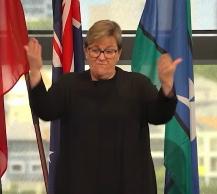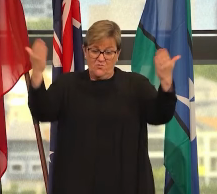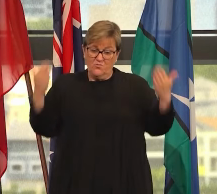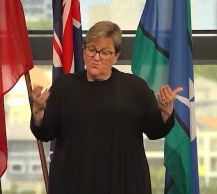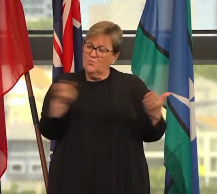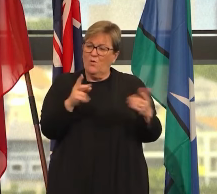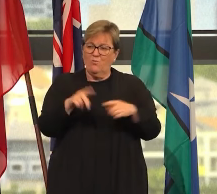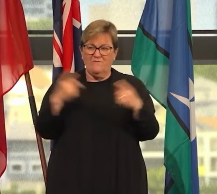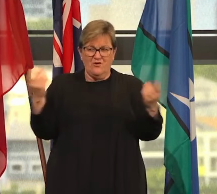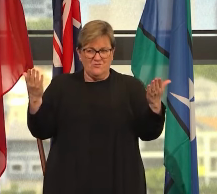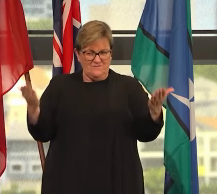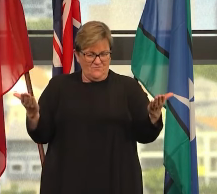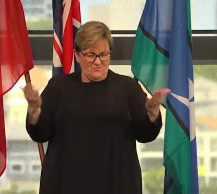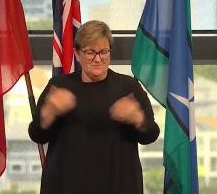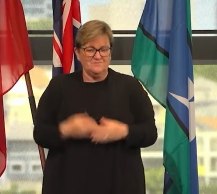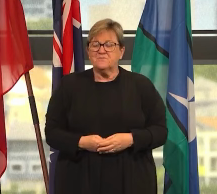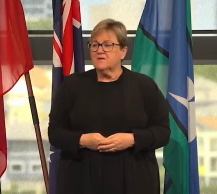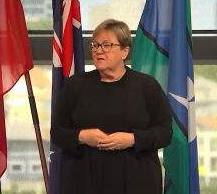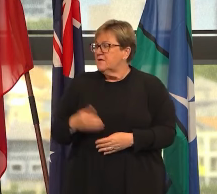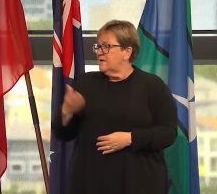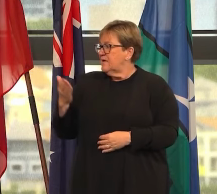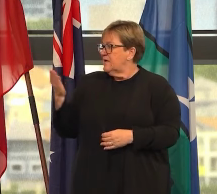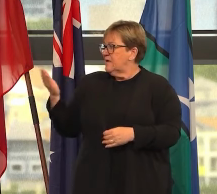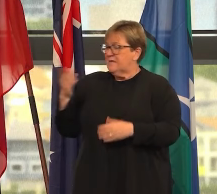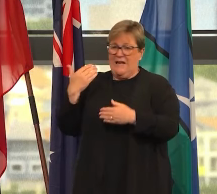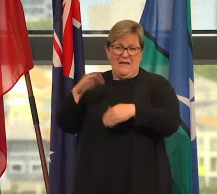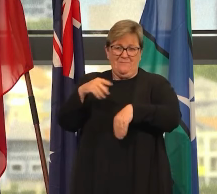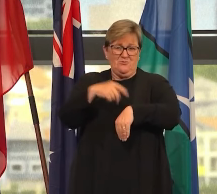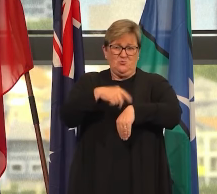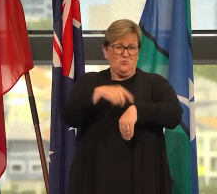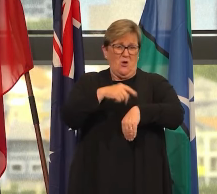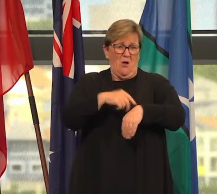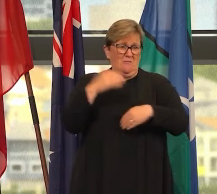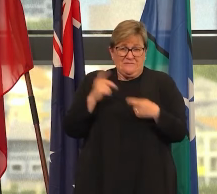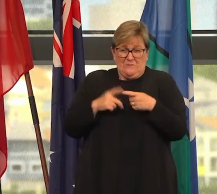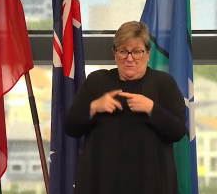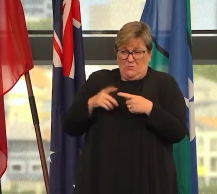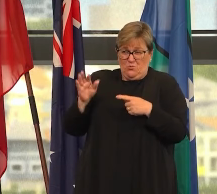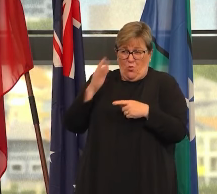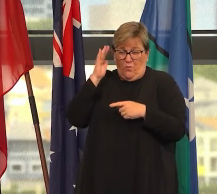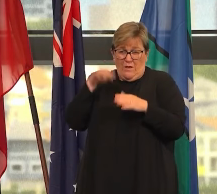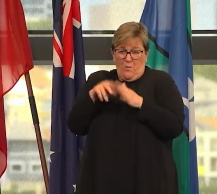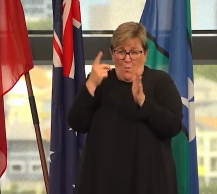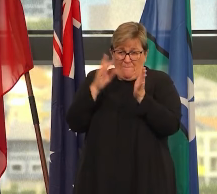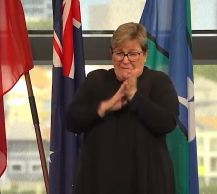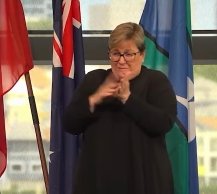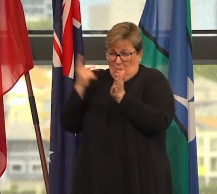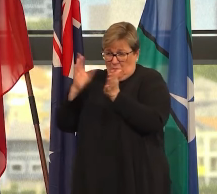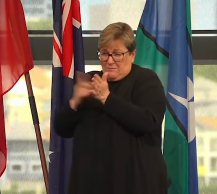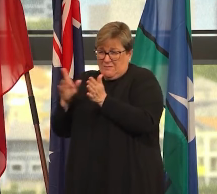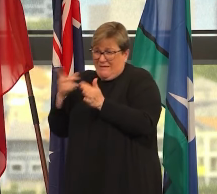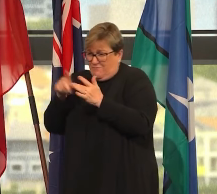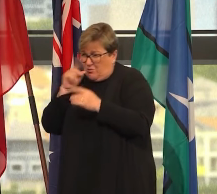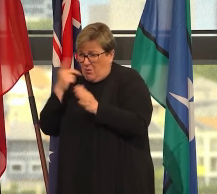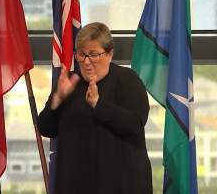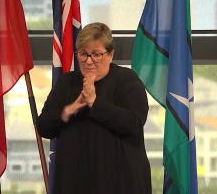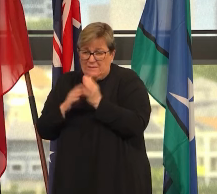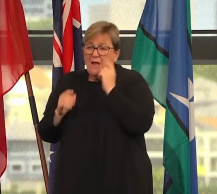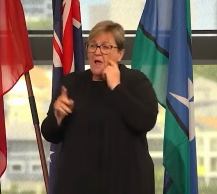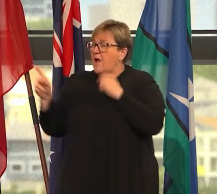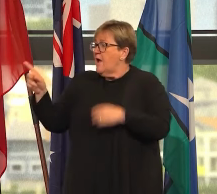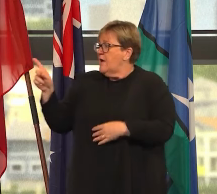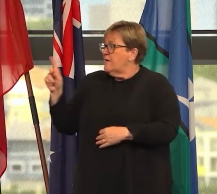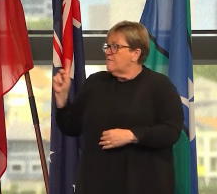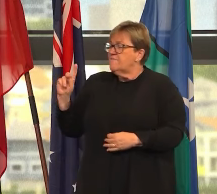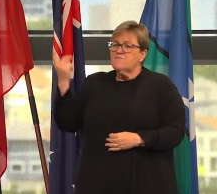do not support the concept of segregation. The opposite of segregation is inclusion. I think everybody in the room would support that. I think